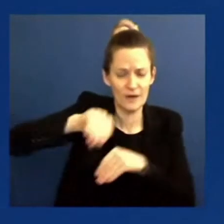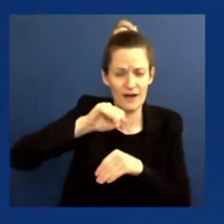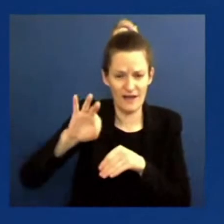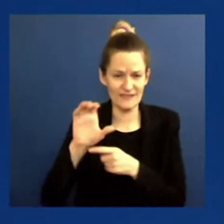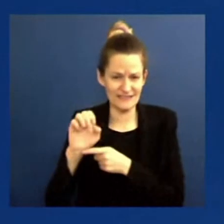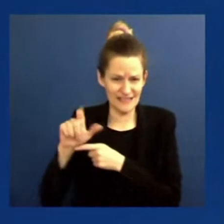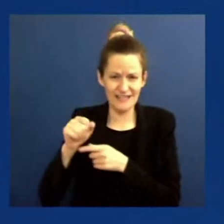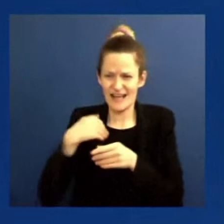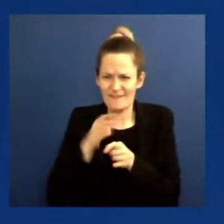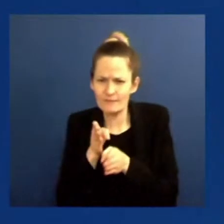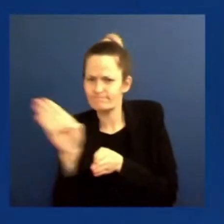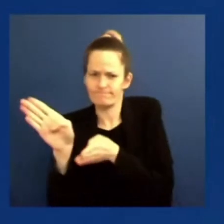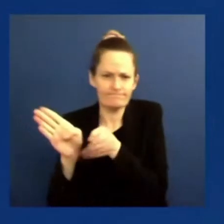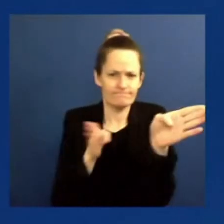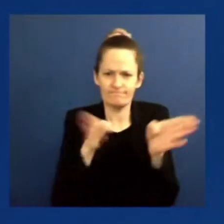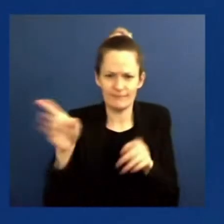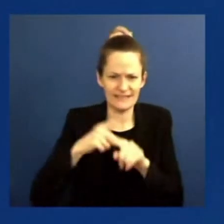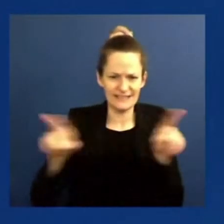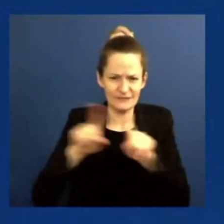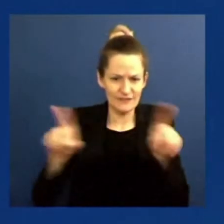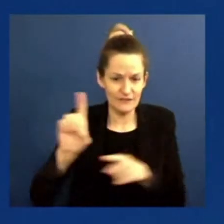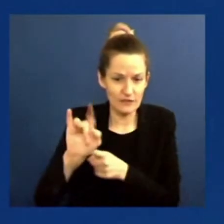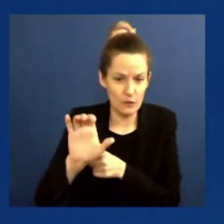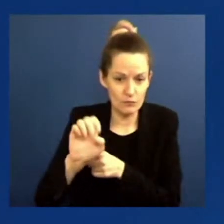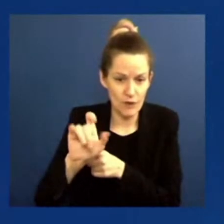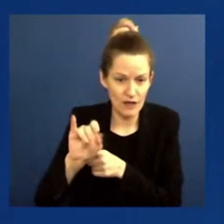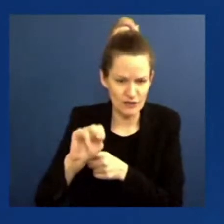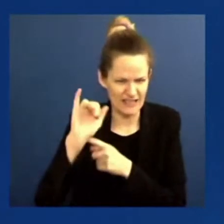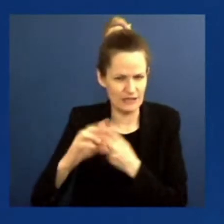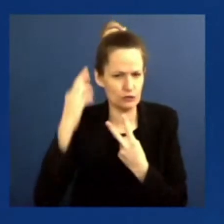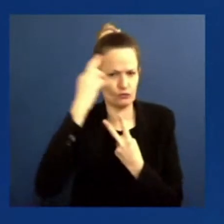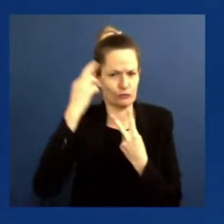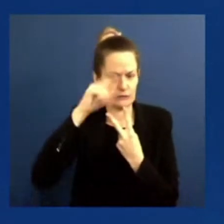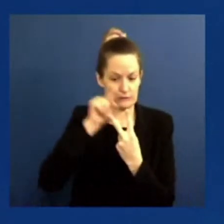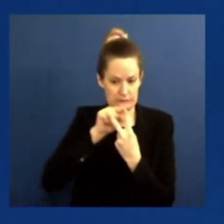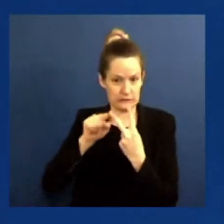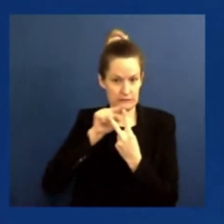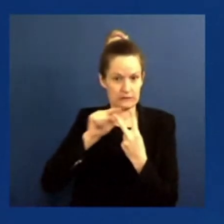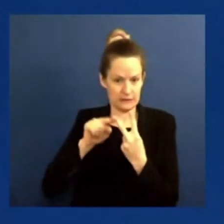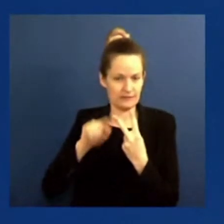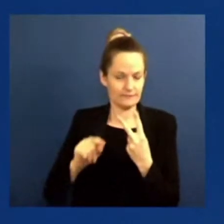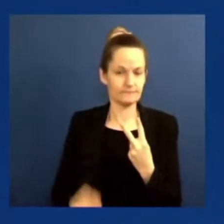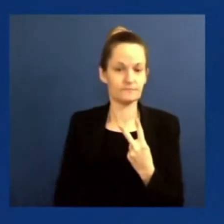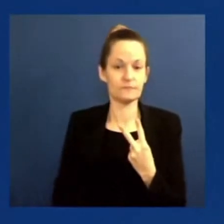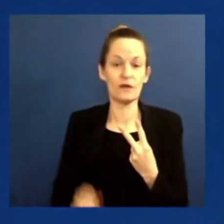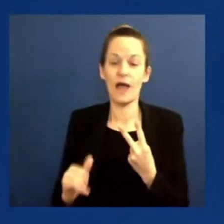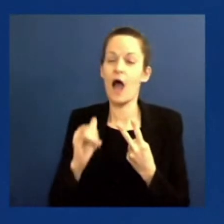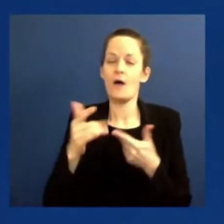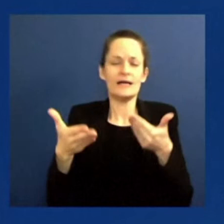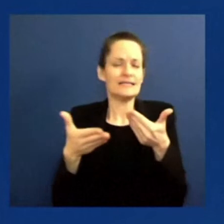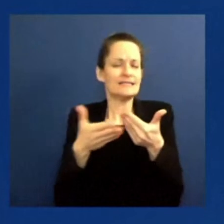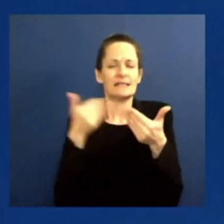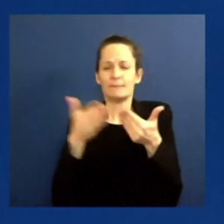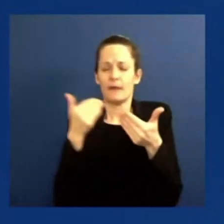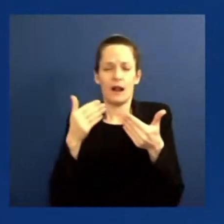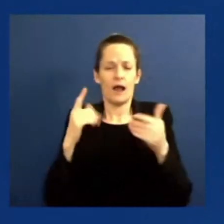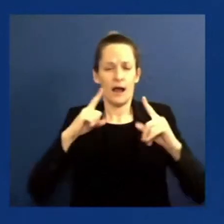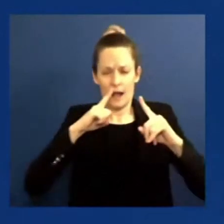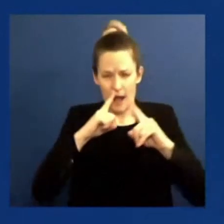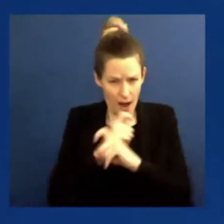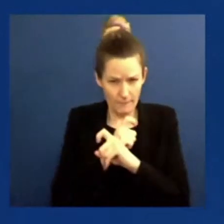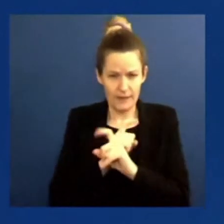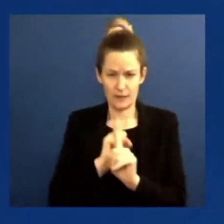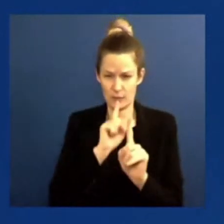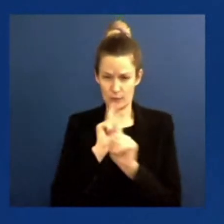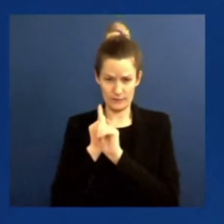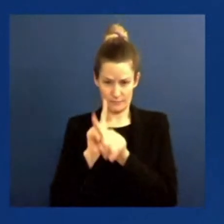out. So here's some simplified explanation of these very complex responses. An